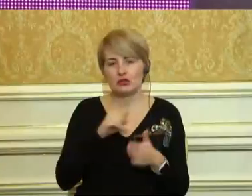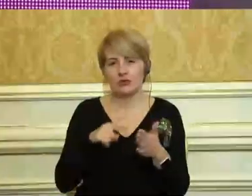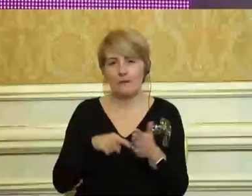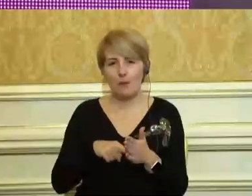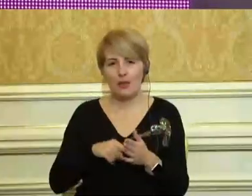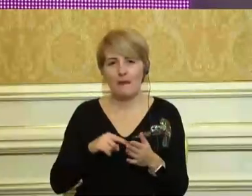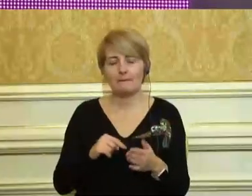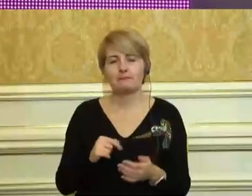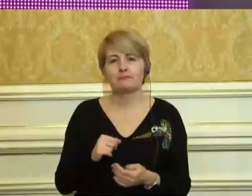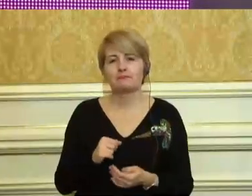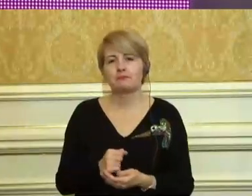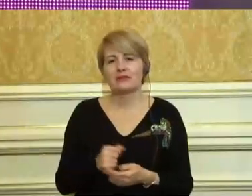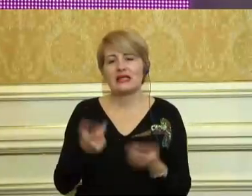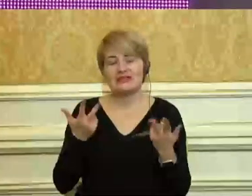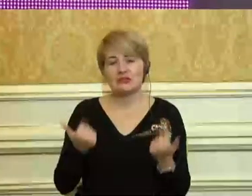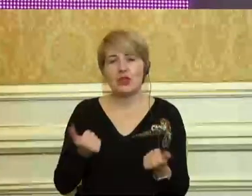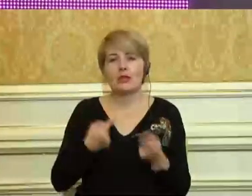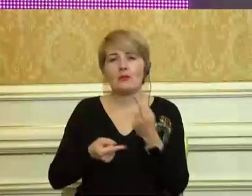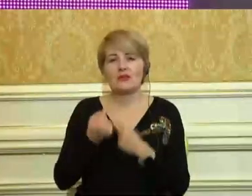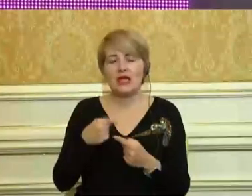problems and then how to solve it.